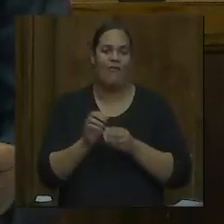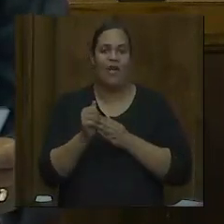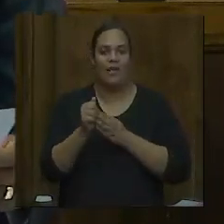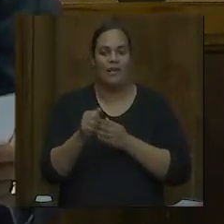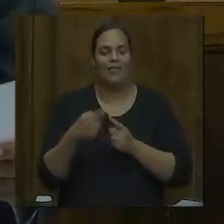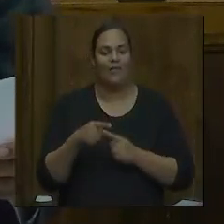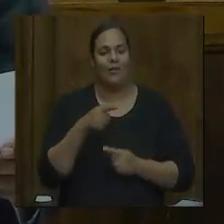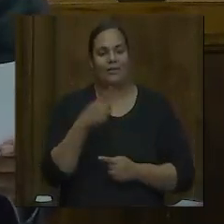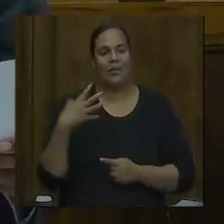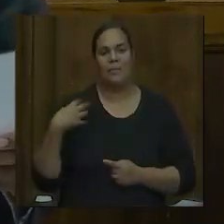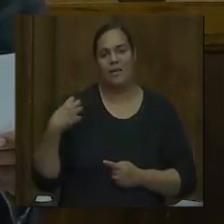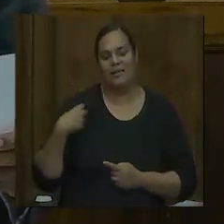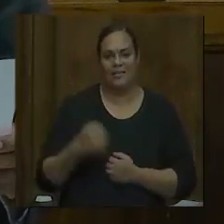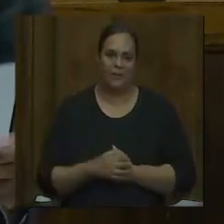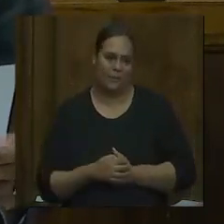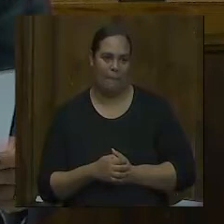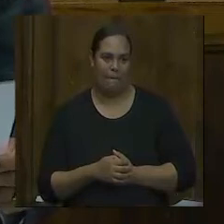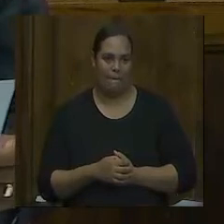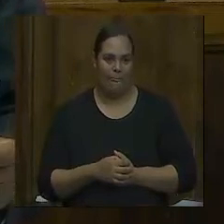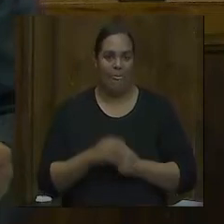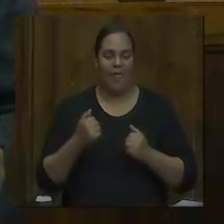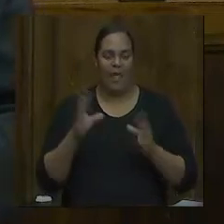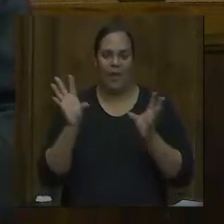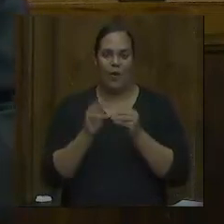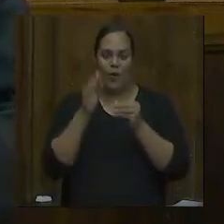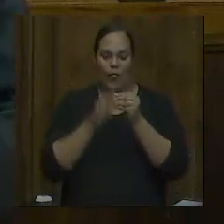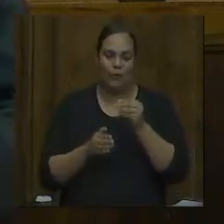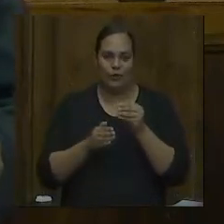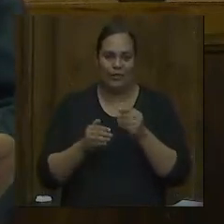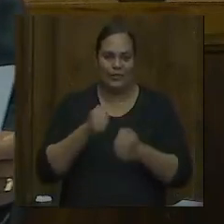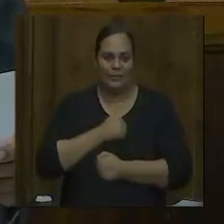of Minister Marais. In conclusion,